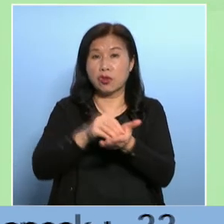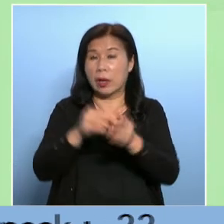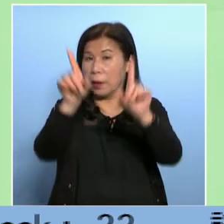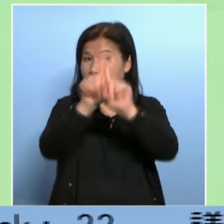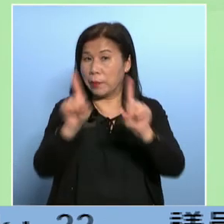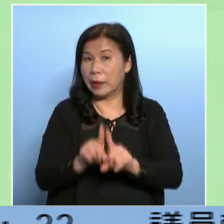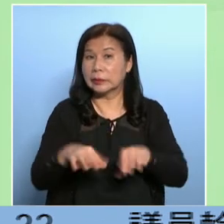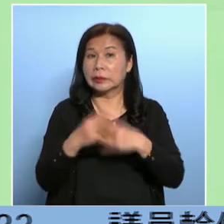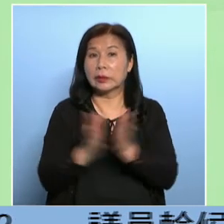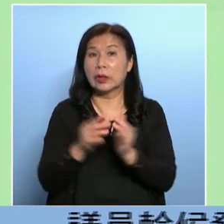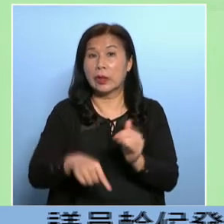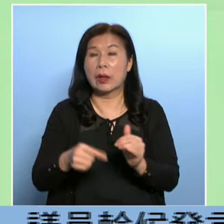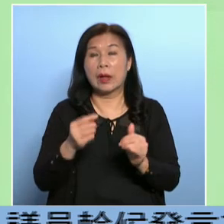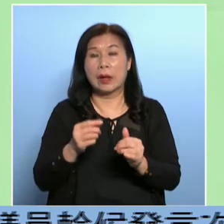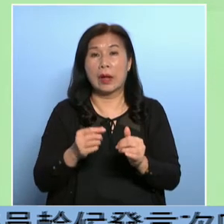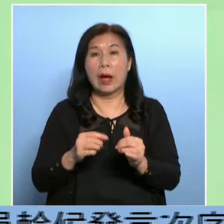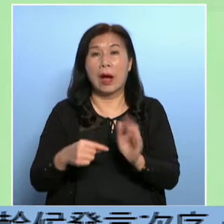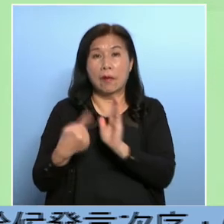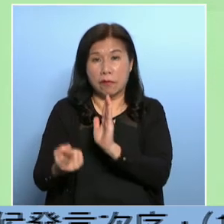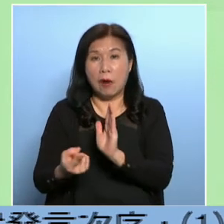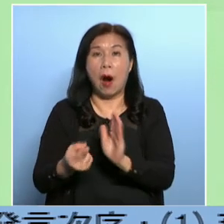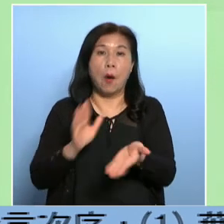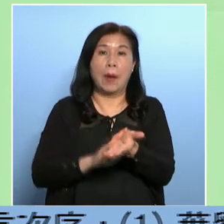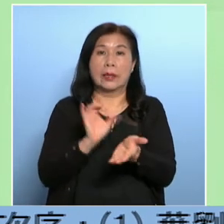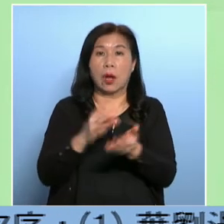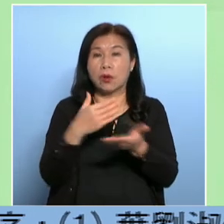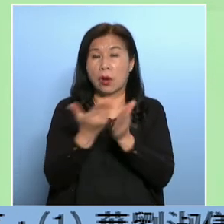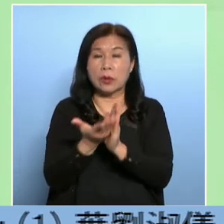workforce to fight the epidemic. We hope that the